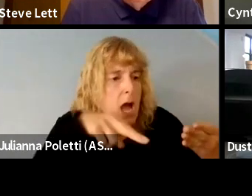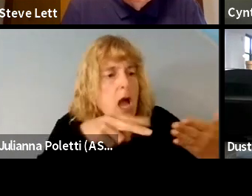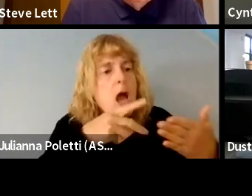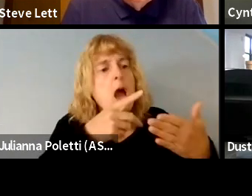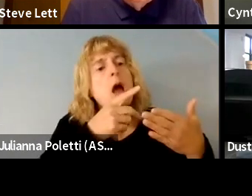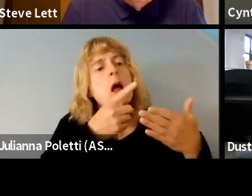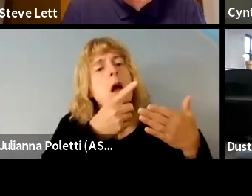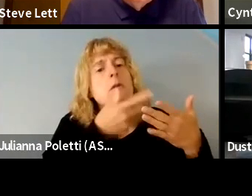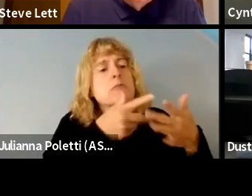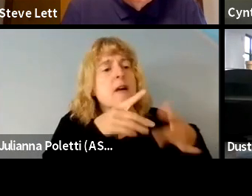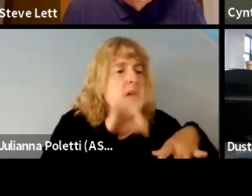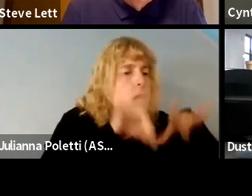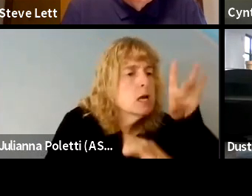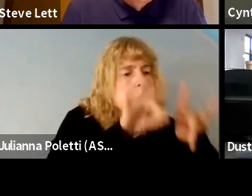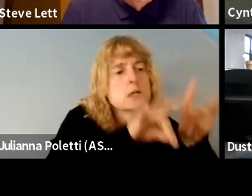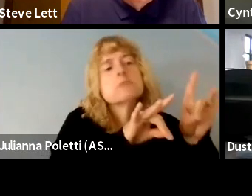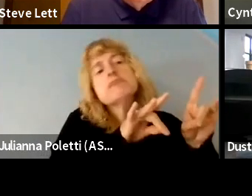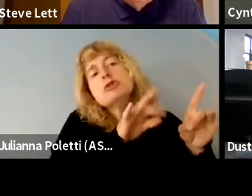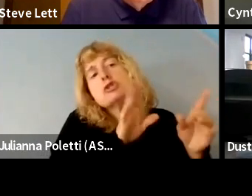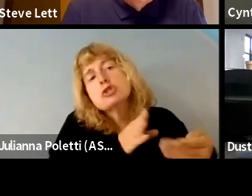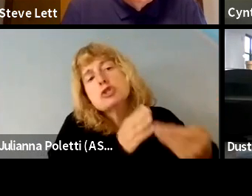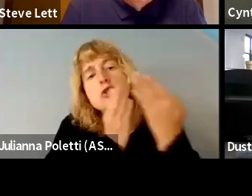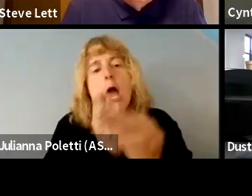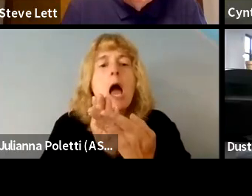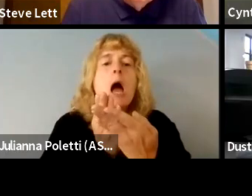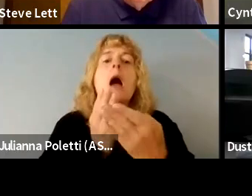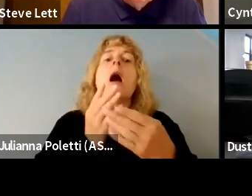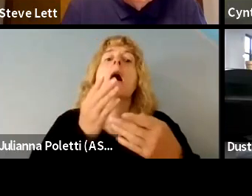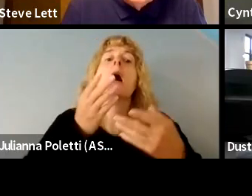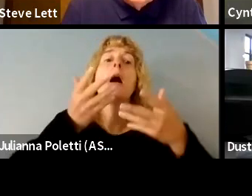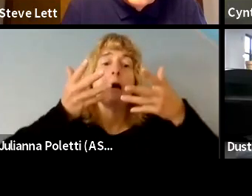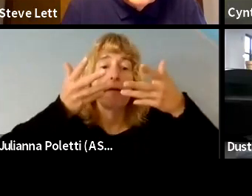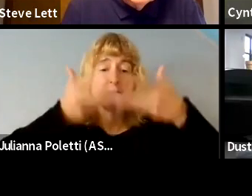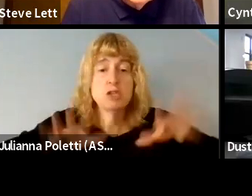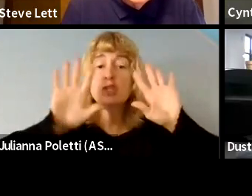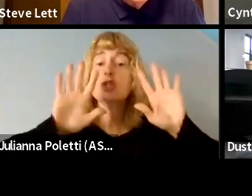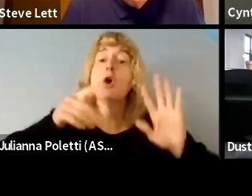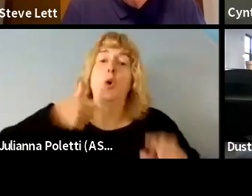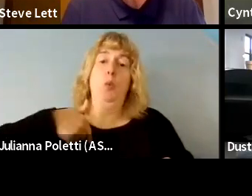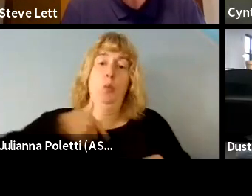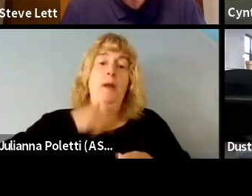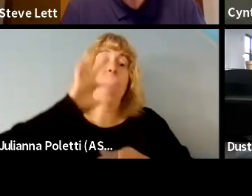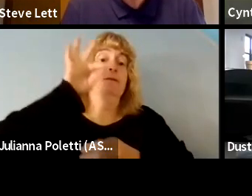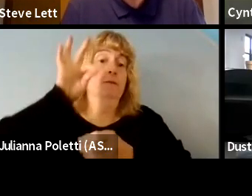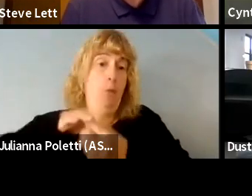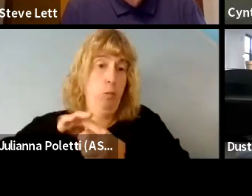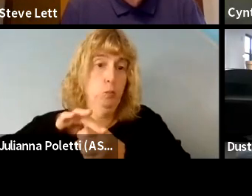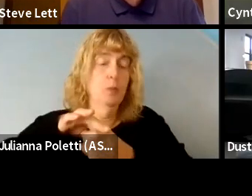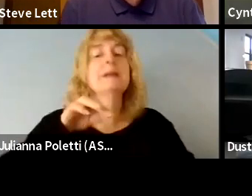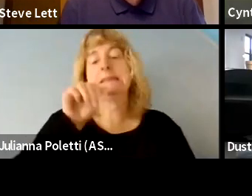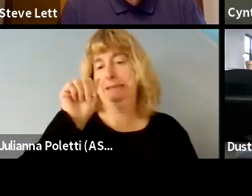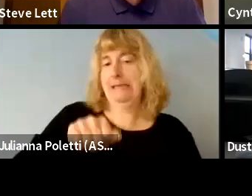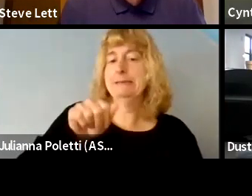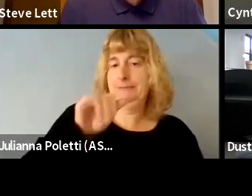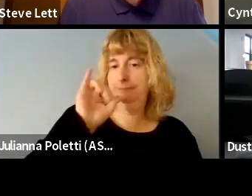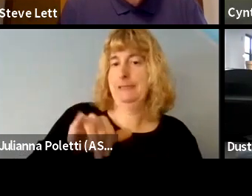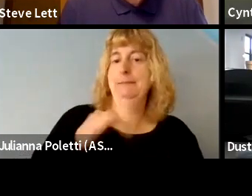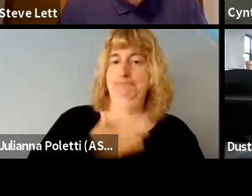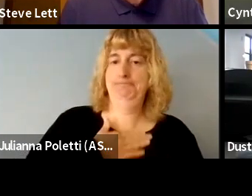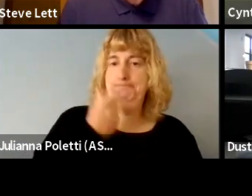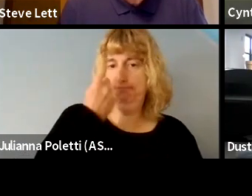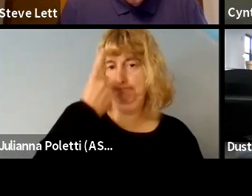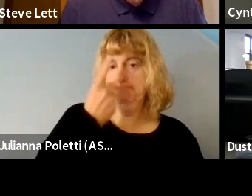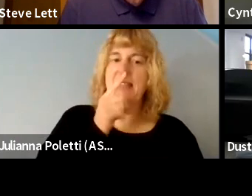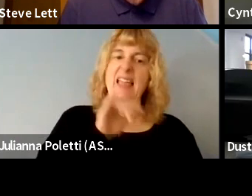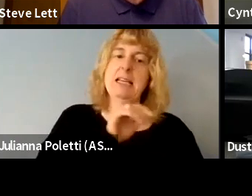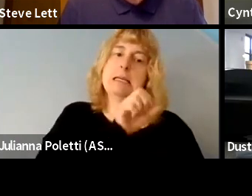your suggestions, and then we can vote. Is that what it is? That's my understanding, yes. Okay.